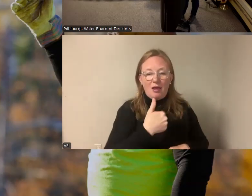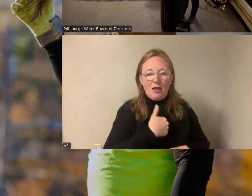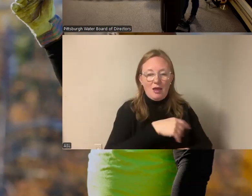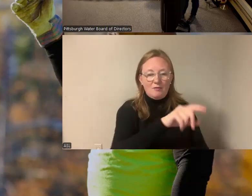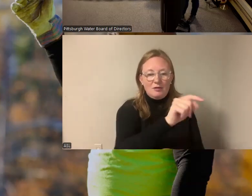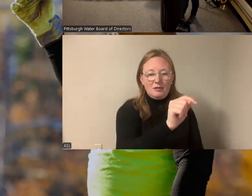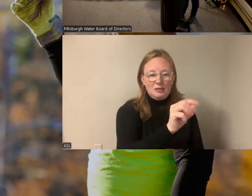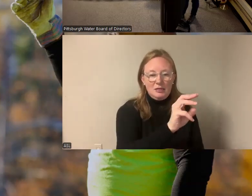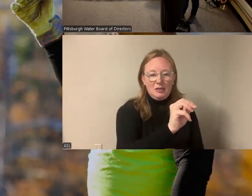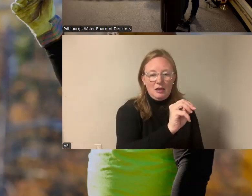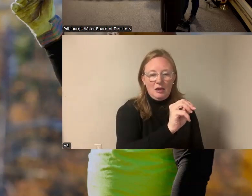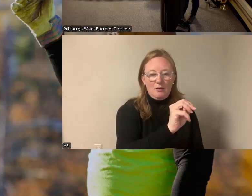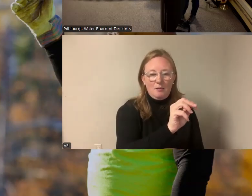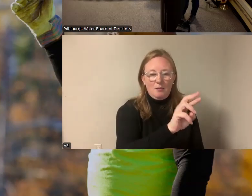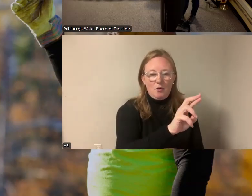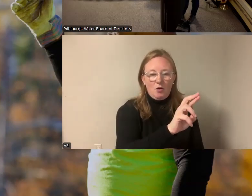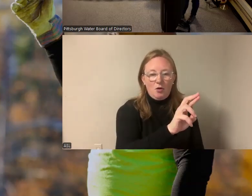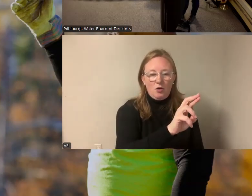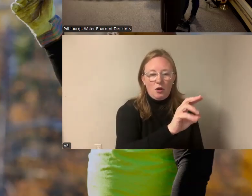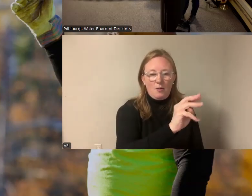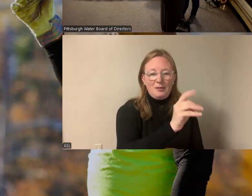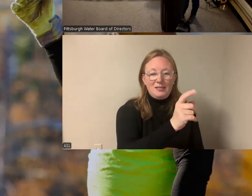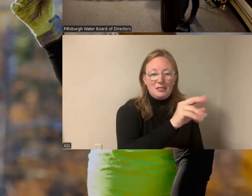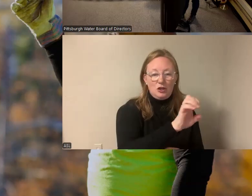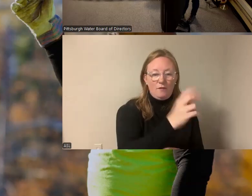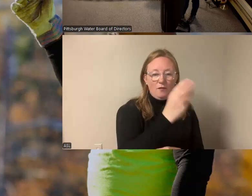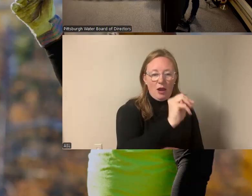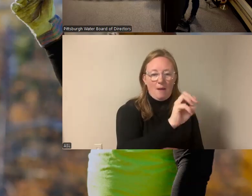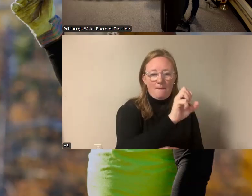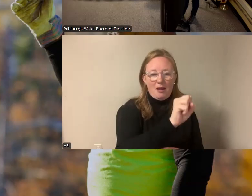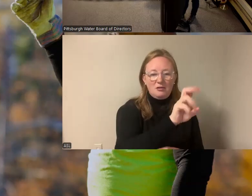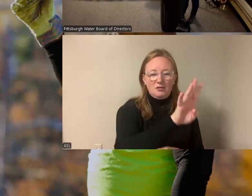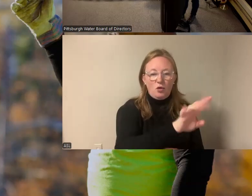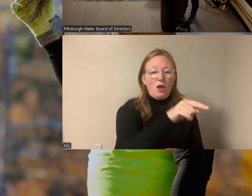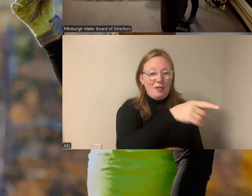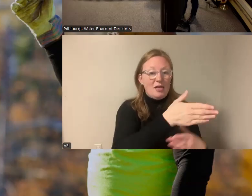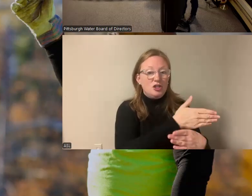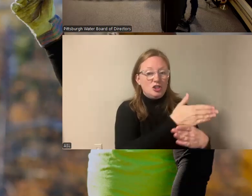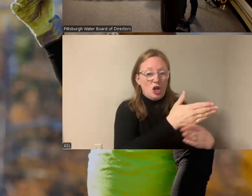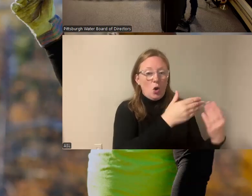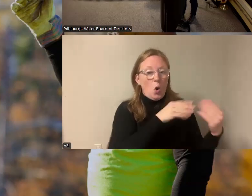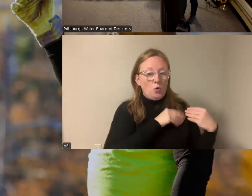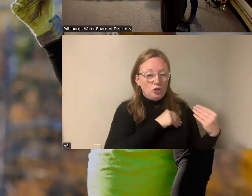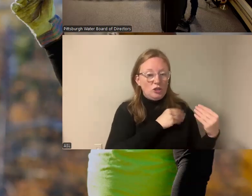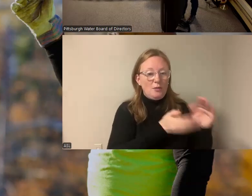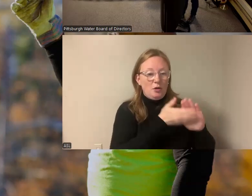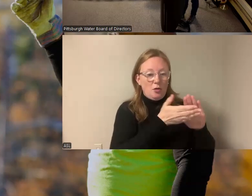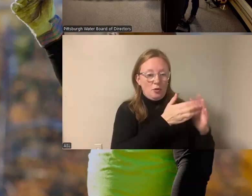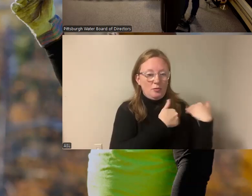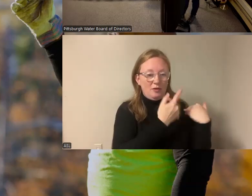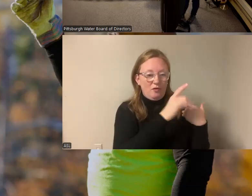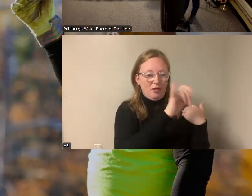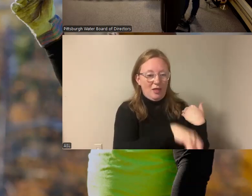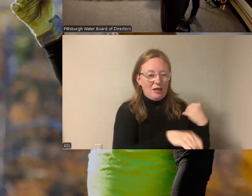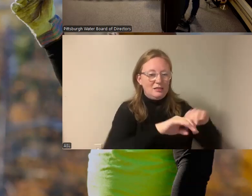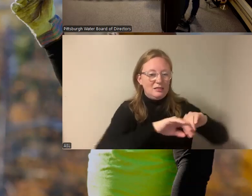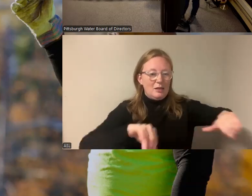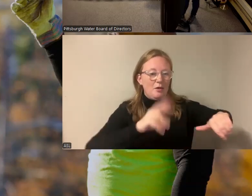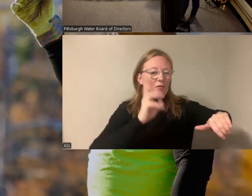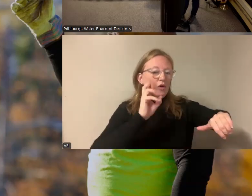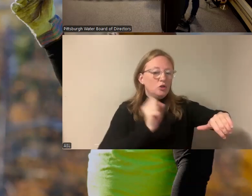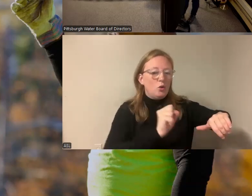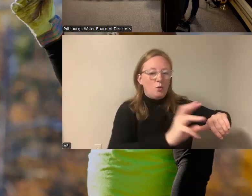MS4 permit, as they share ownership and operating responsibilities for the separate stormwater facilities, specifically those on their